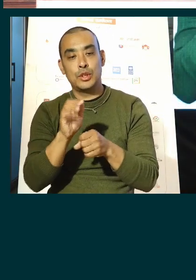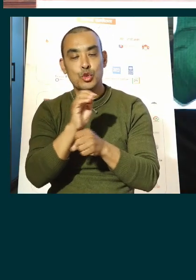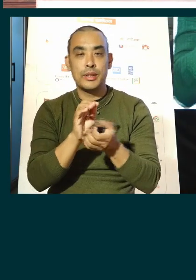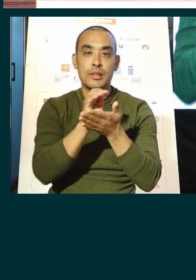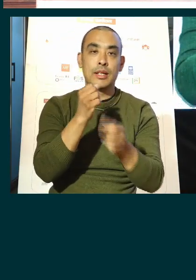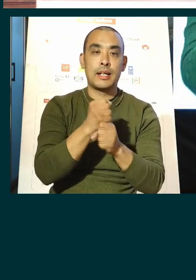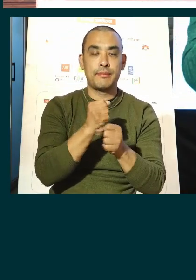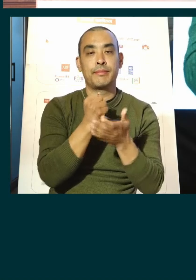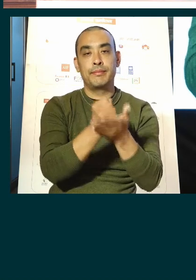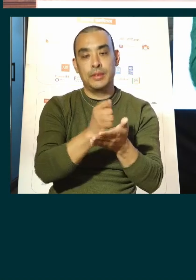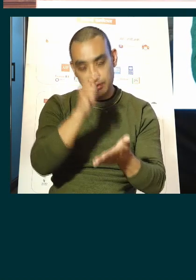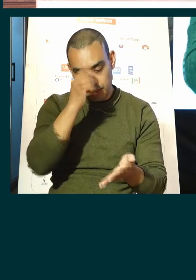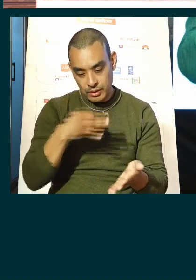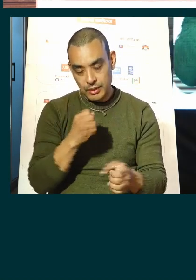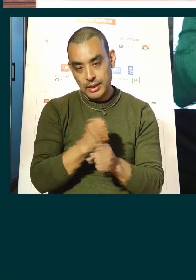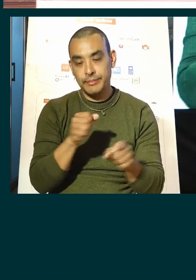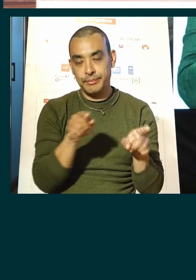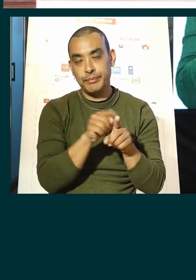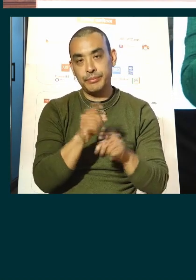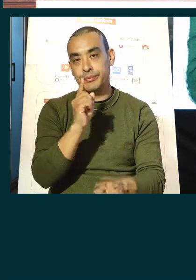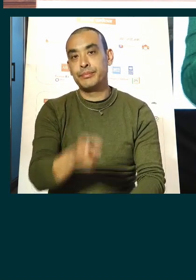to support the dignified menstruation.